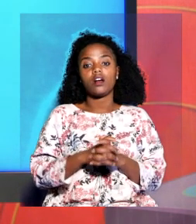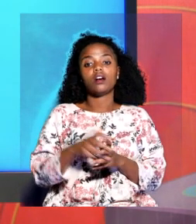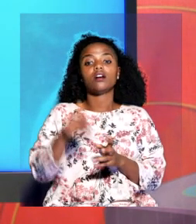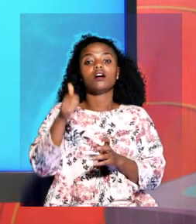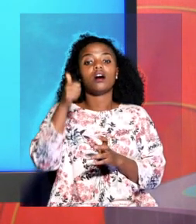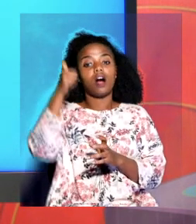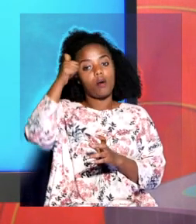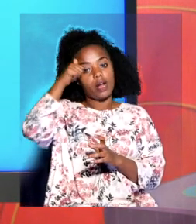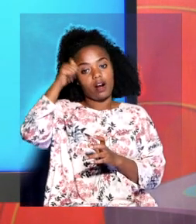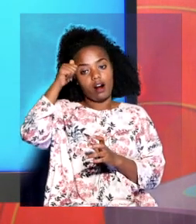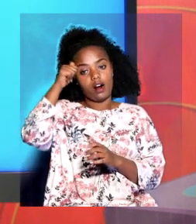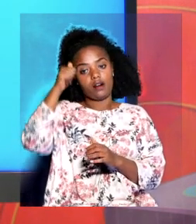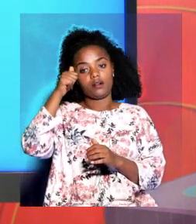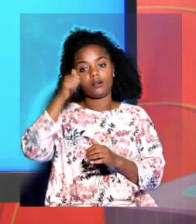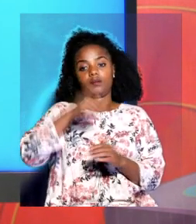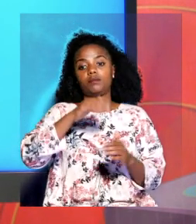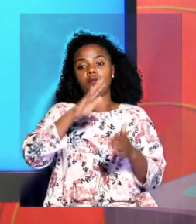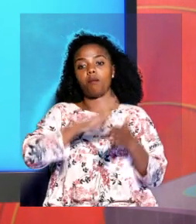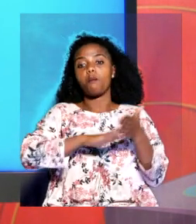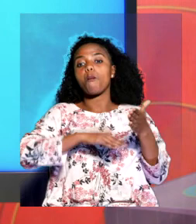Paints